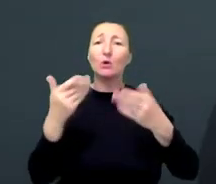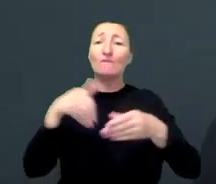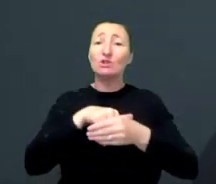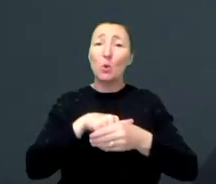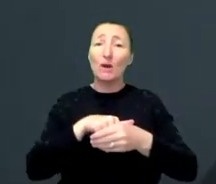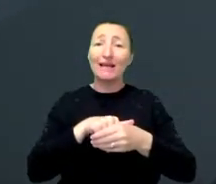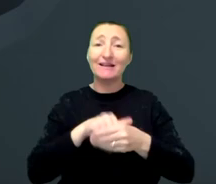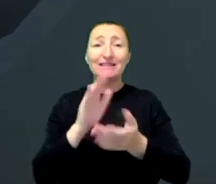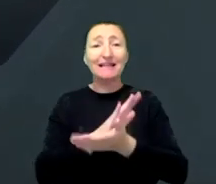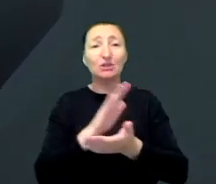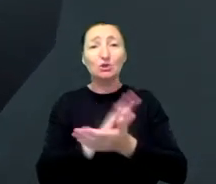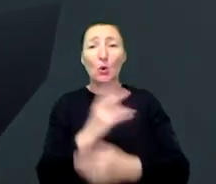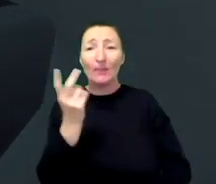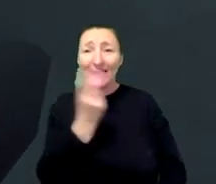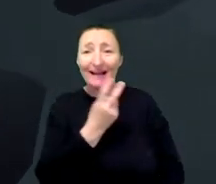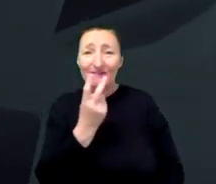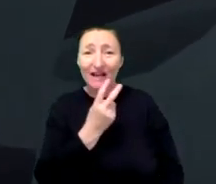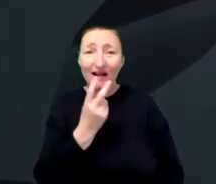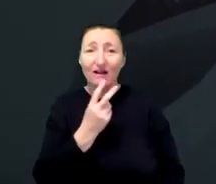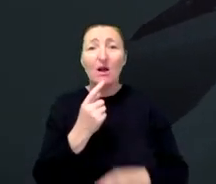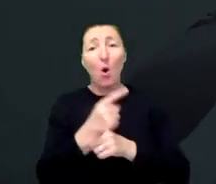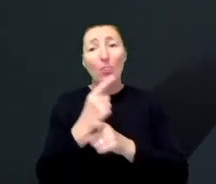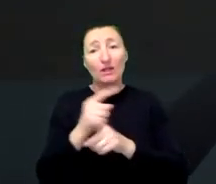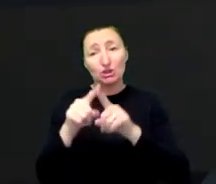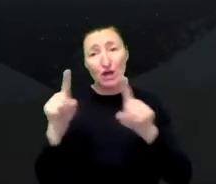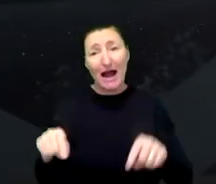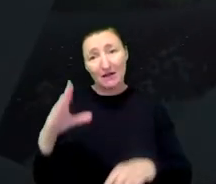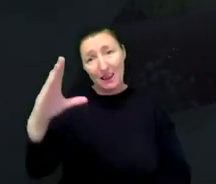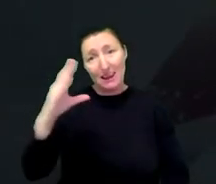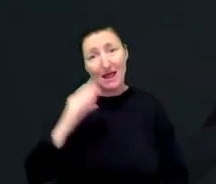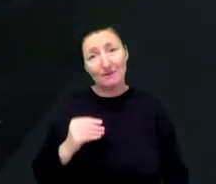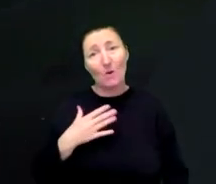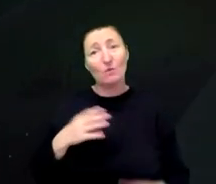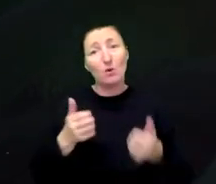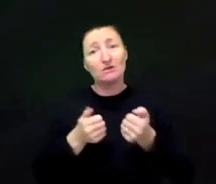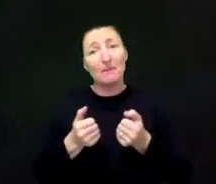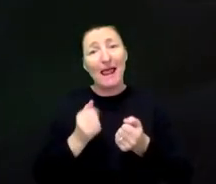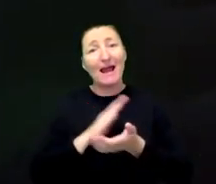everyone, and please write us in the chat if you want to play Hivemind. See you next time.